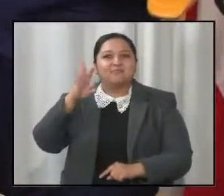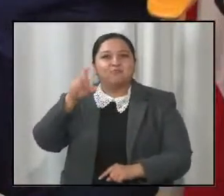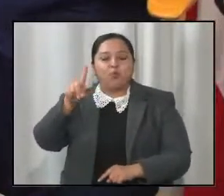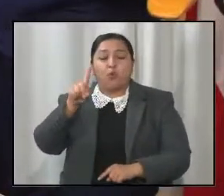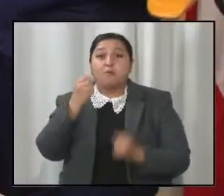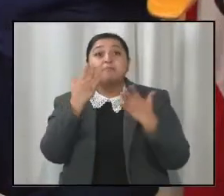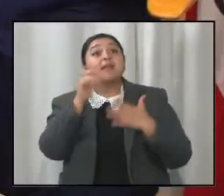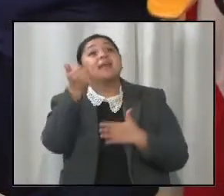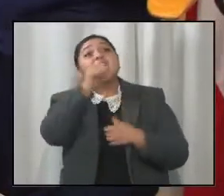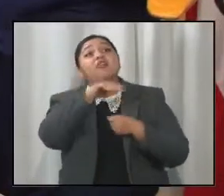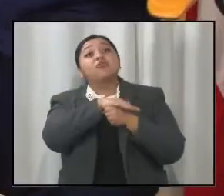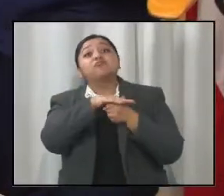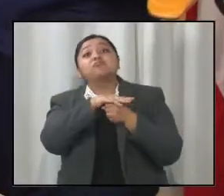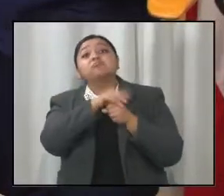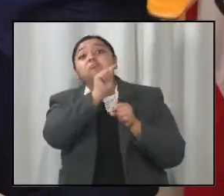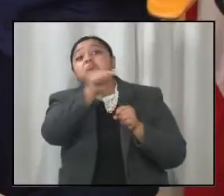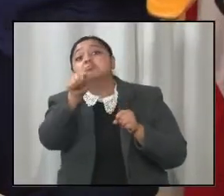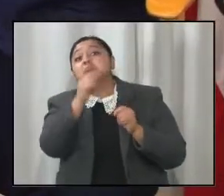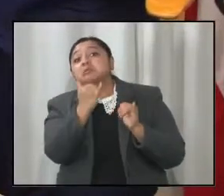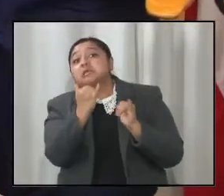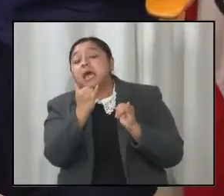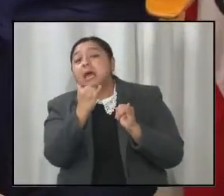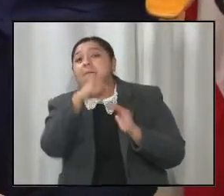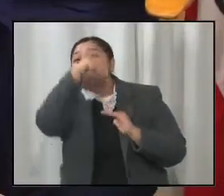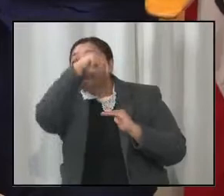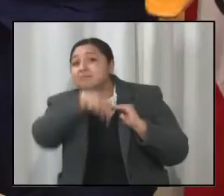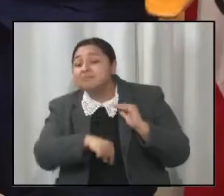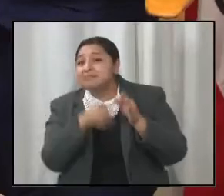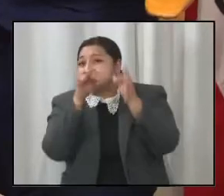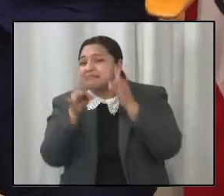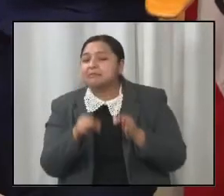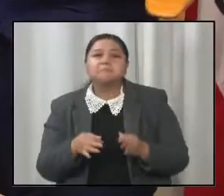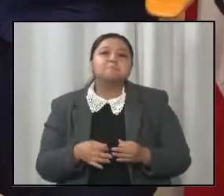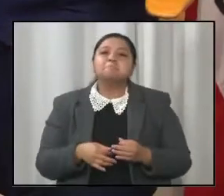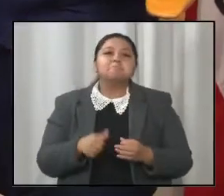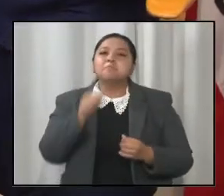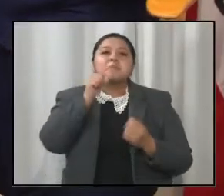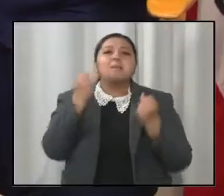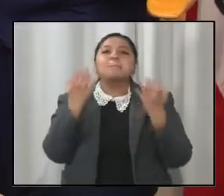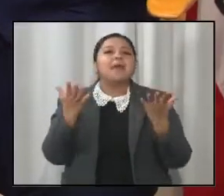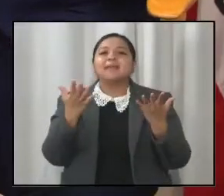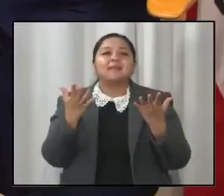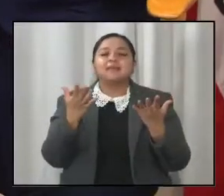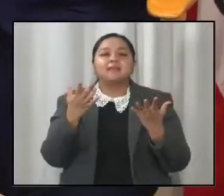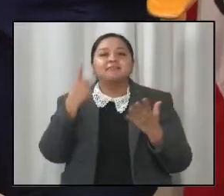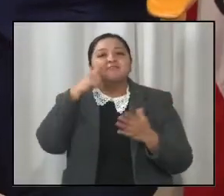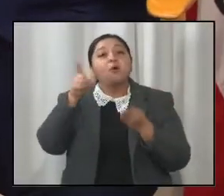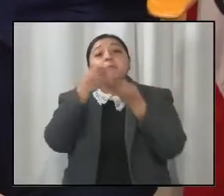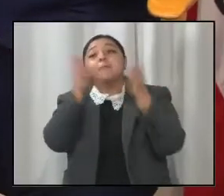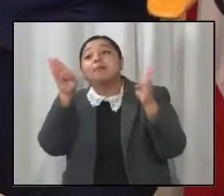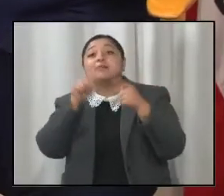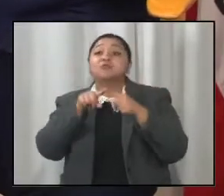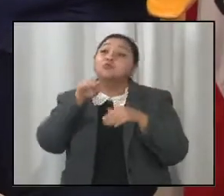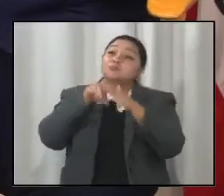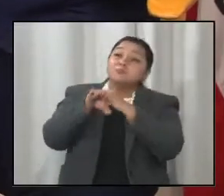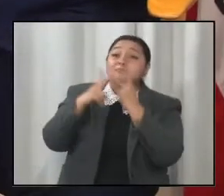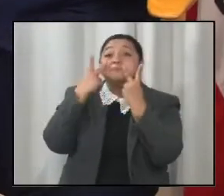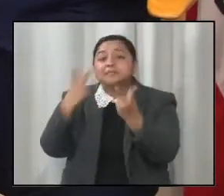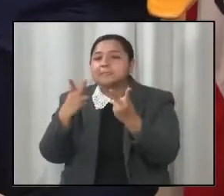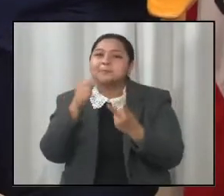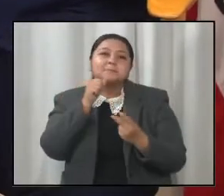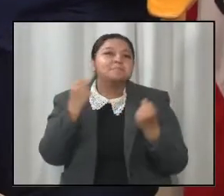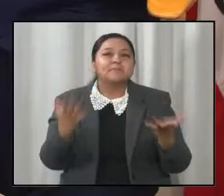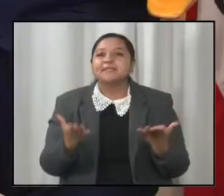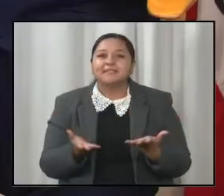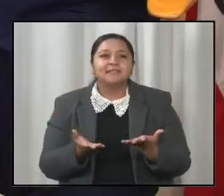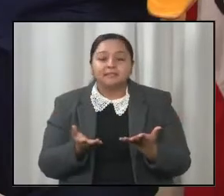can provide this specific level of detail that is accessible to the public across the country. And so it allows